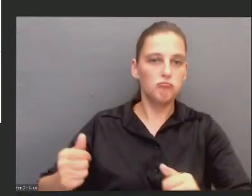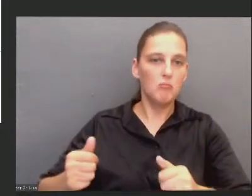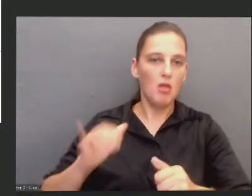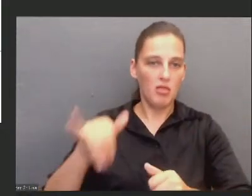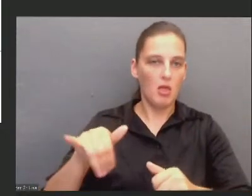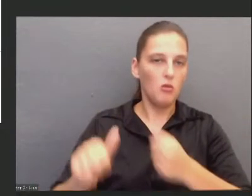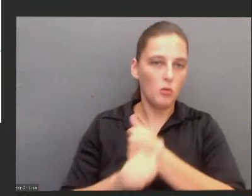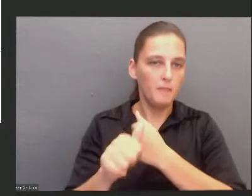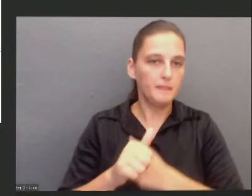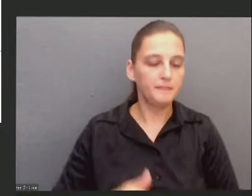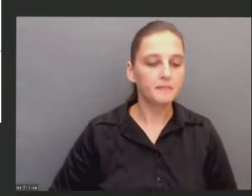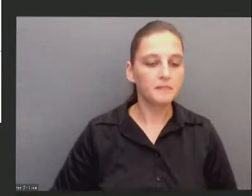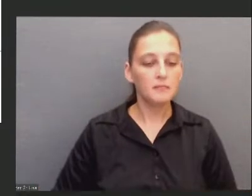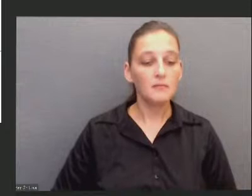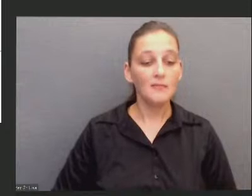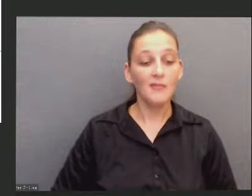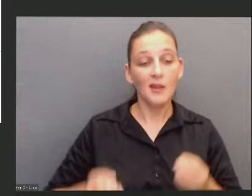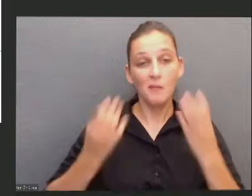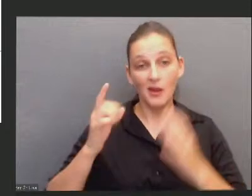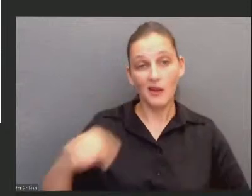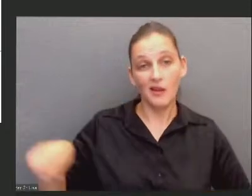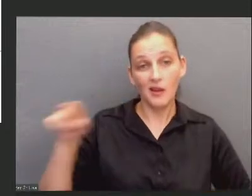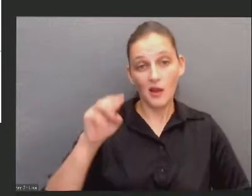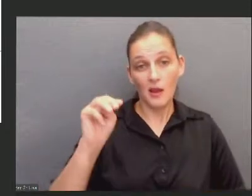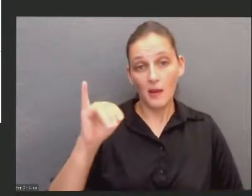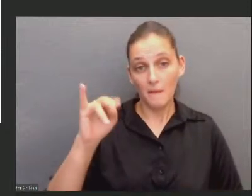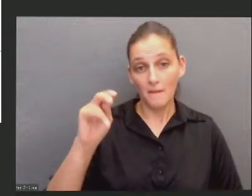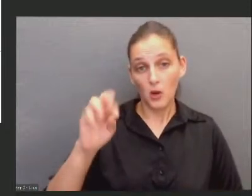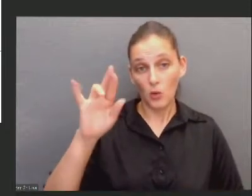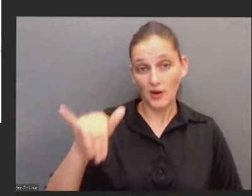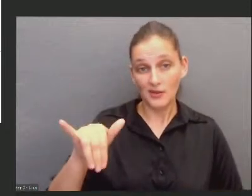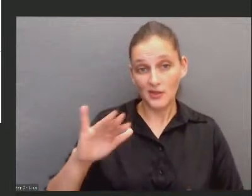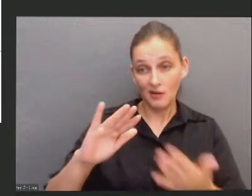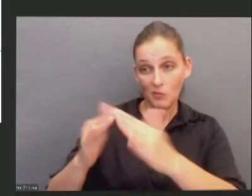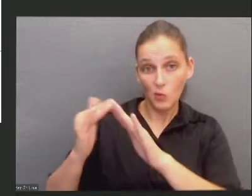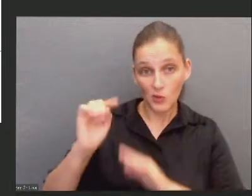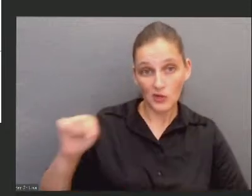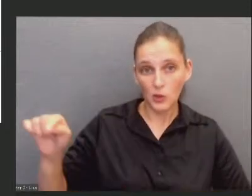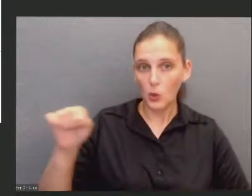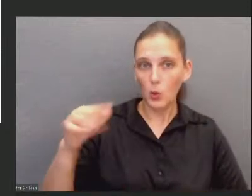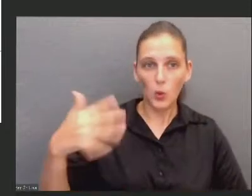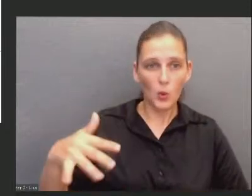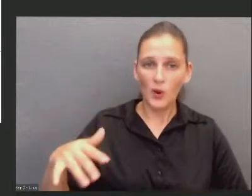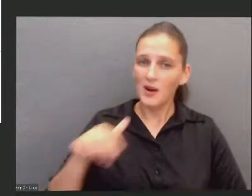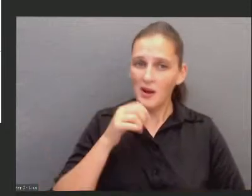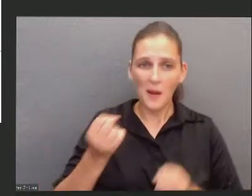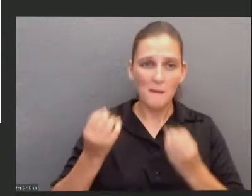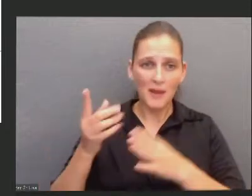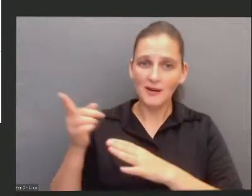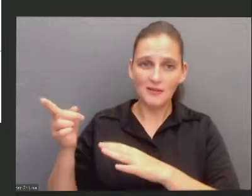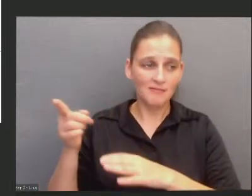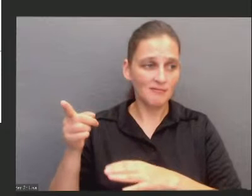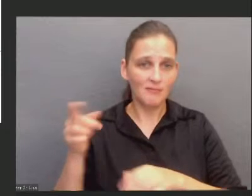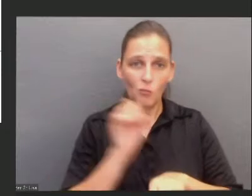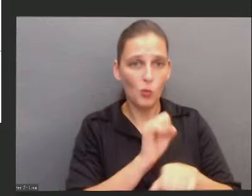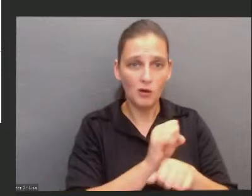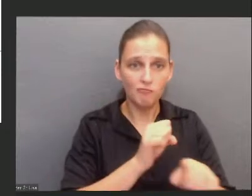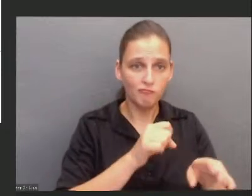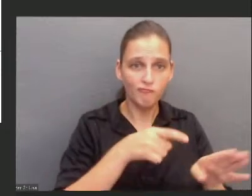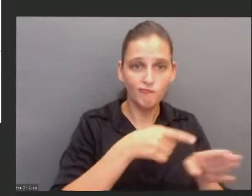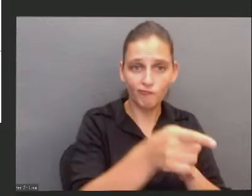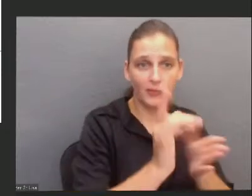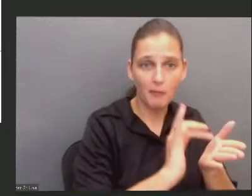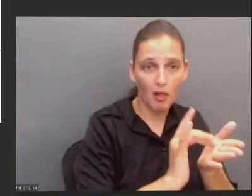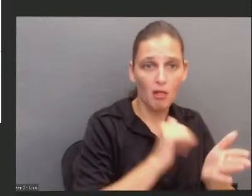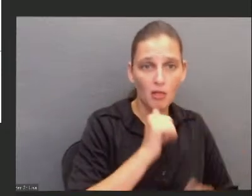Most minority populations are significantly underrepresented in the healthcare workforce. By not developing and encouraging